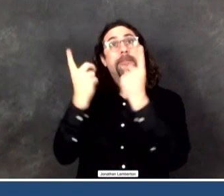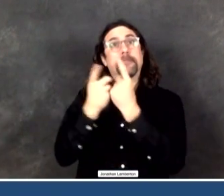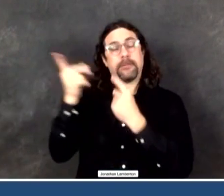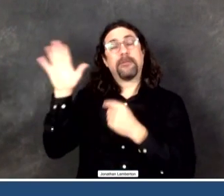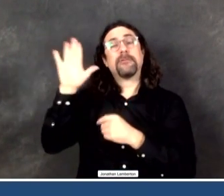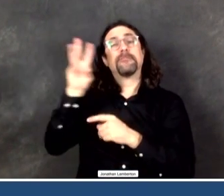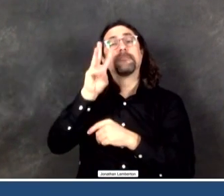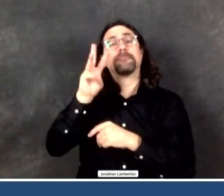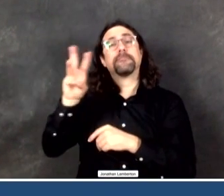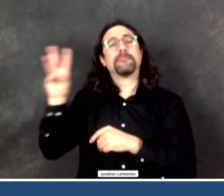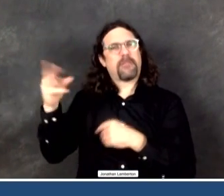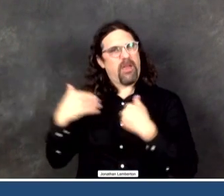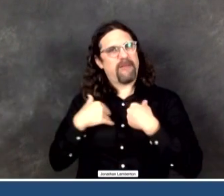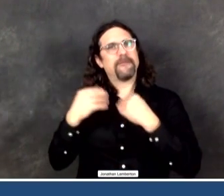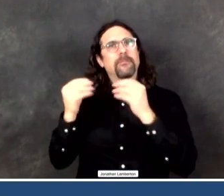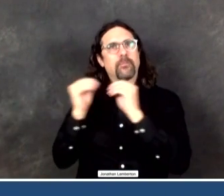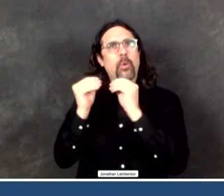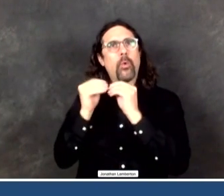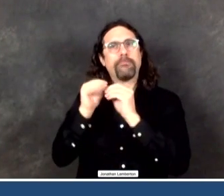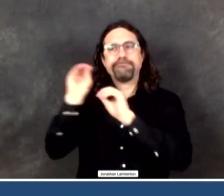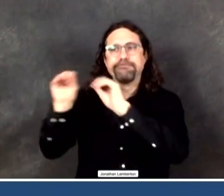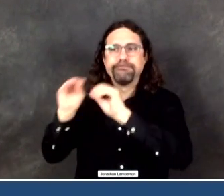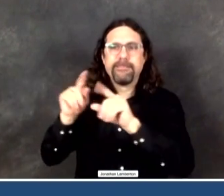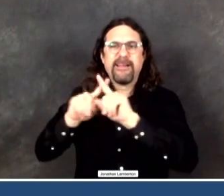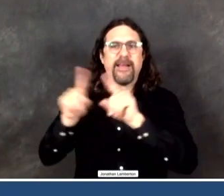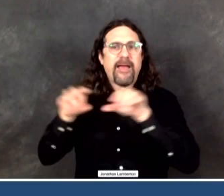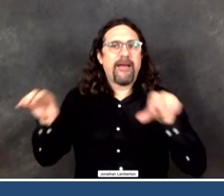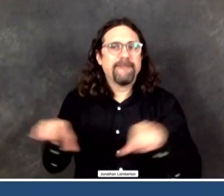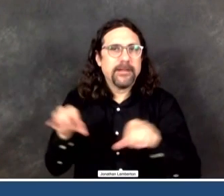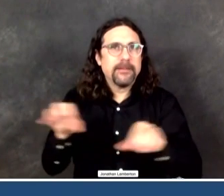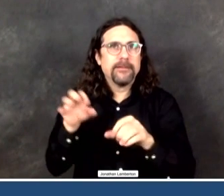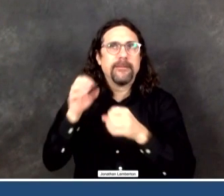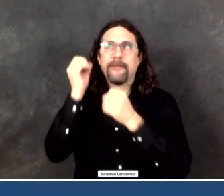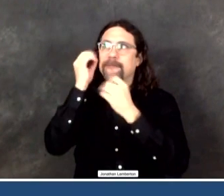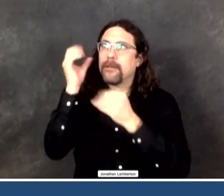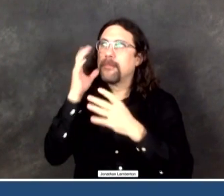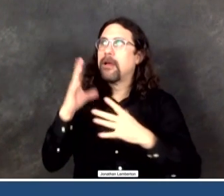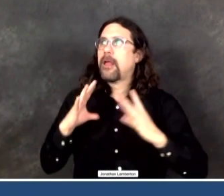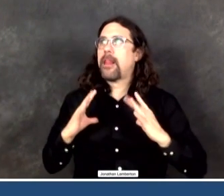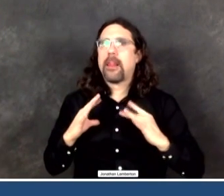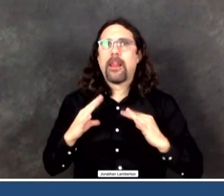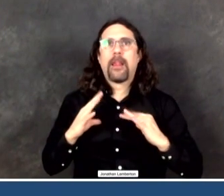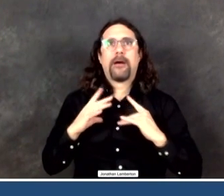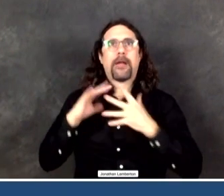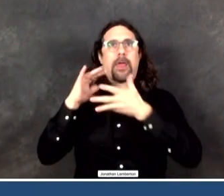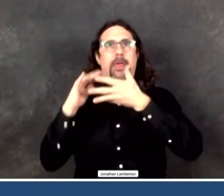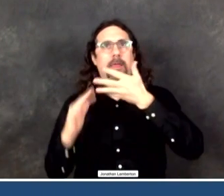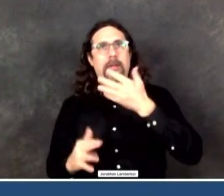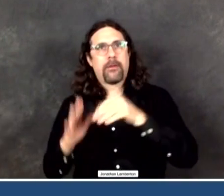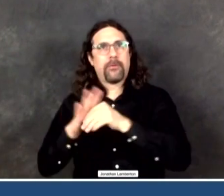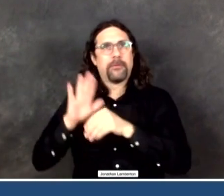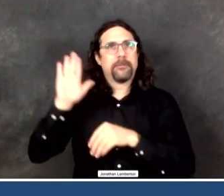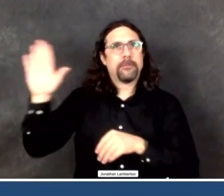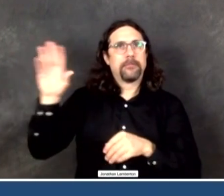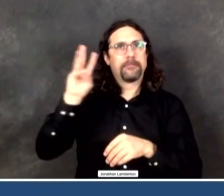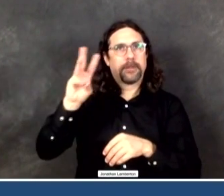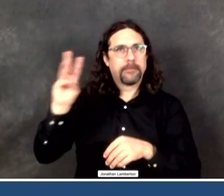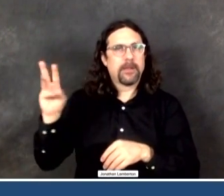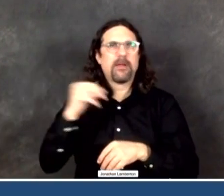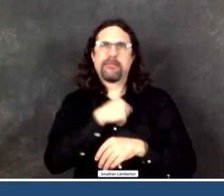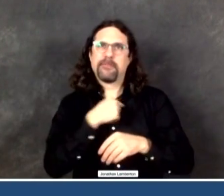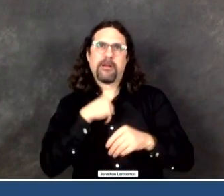and creating a variety of free programming to help children and help our families get through